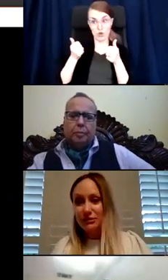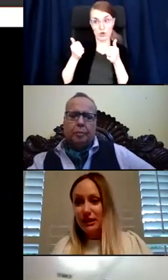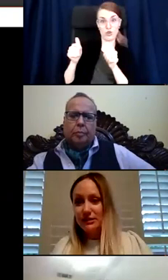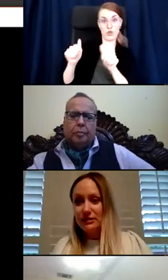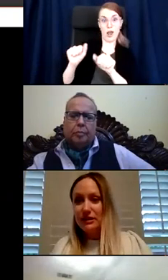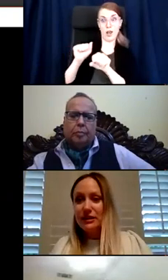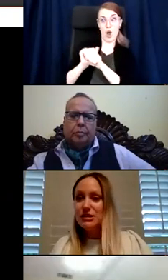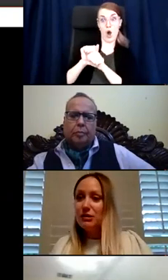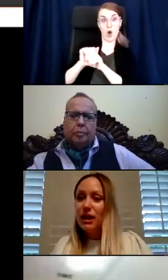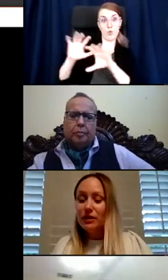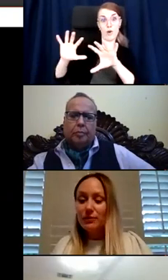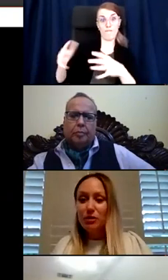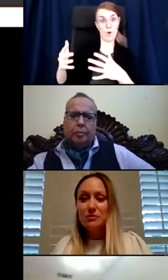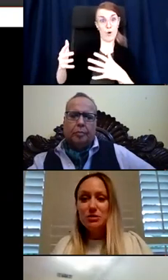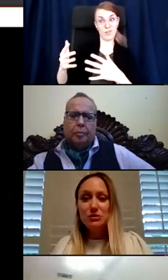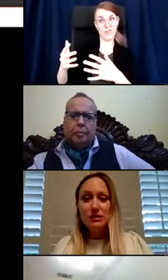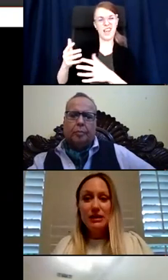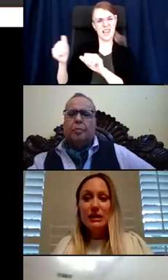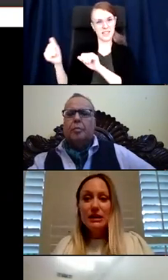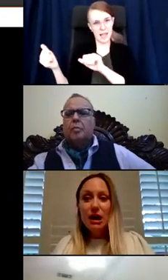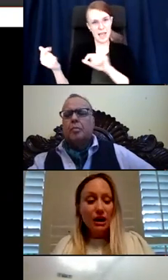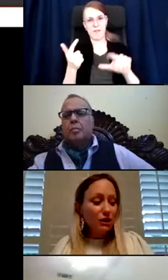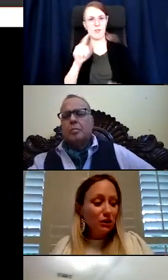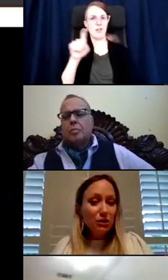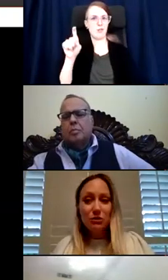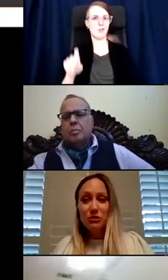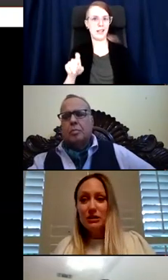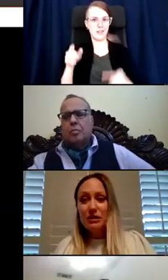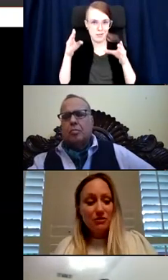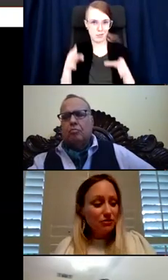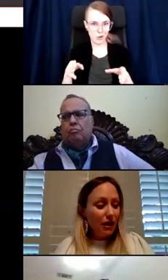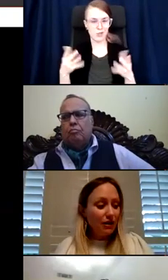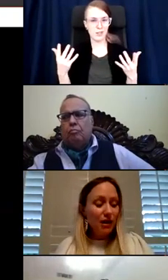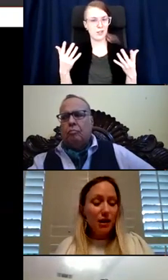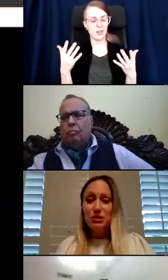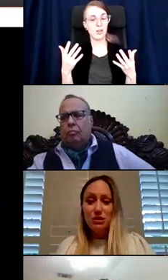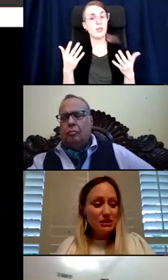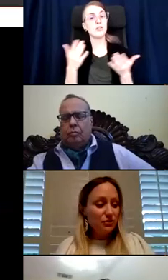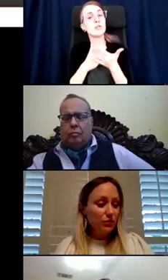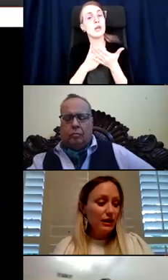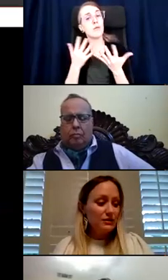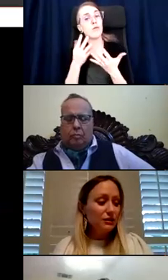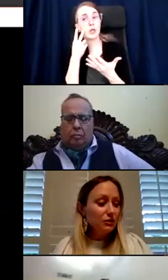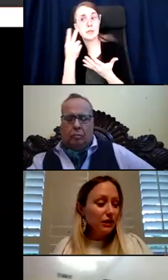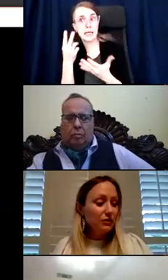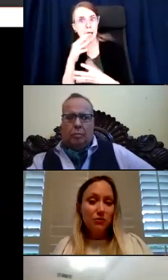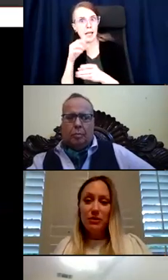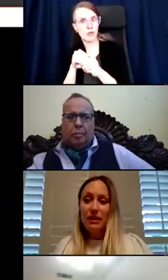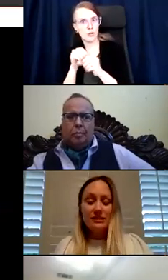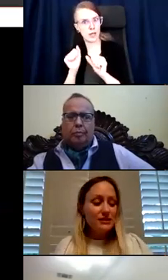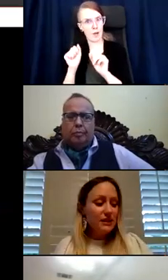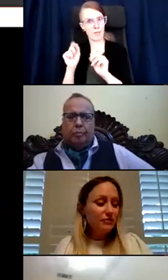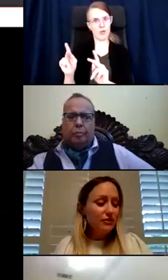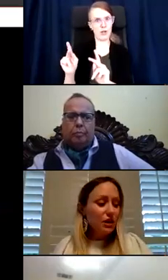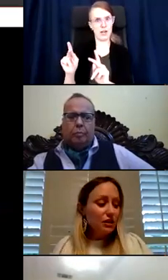every single Texan. And so a lot of our programs you'll see include opportunities for that, including